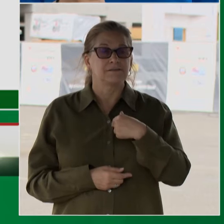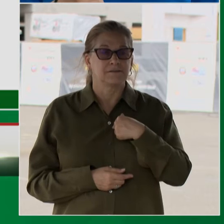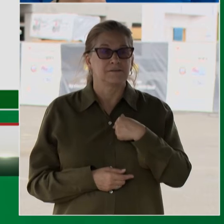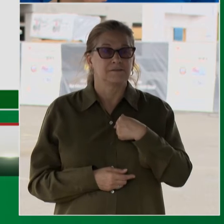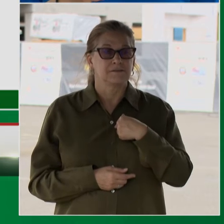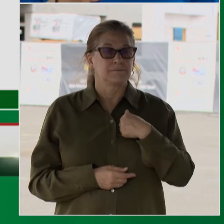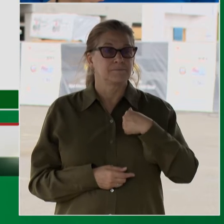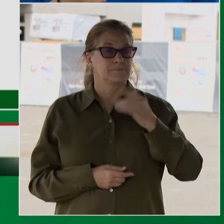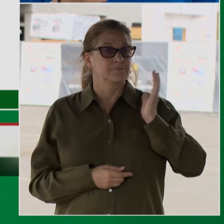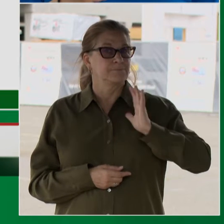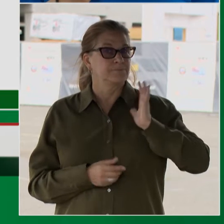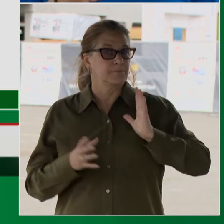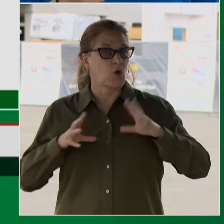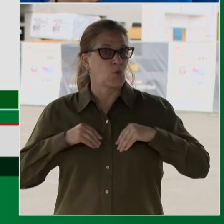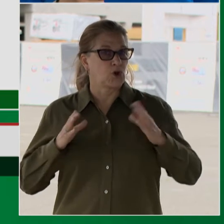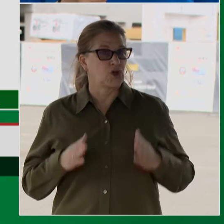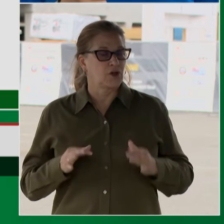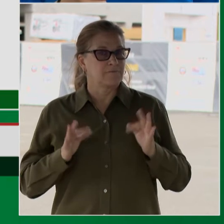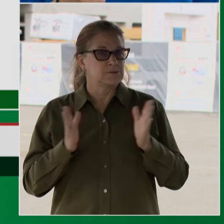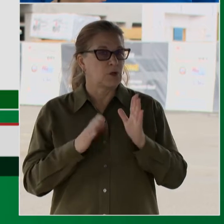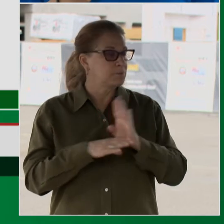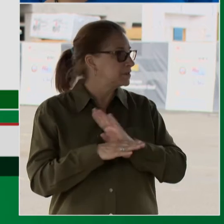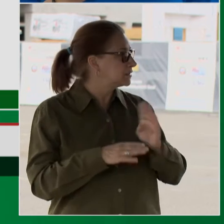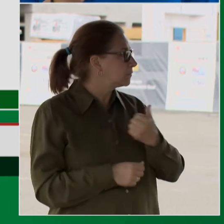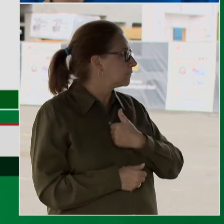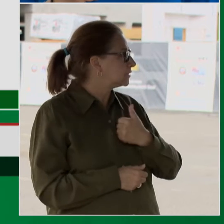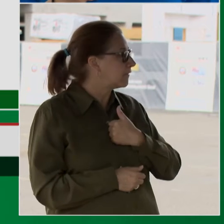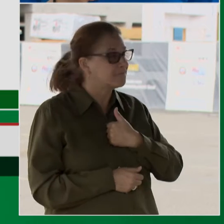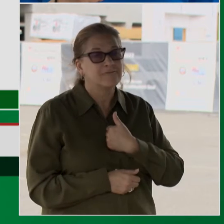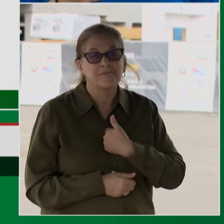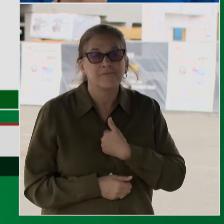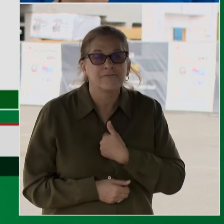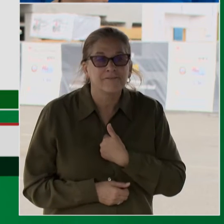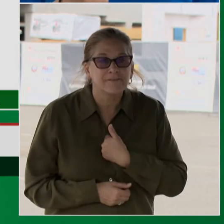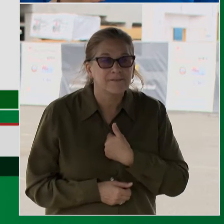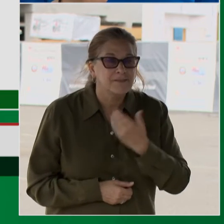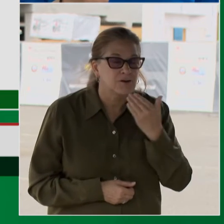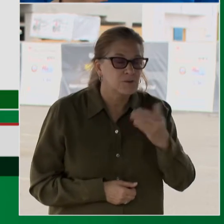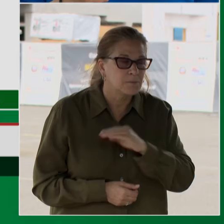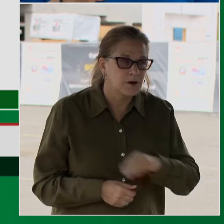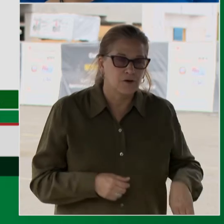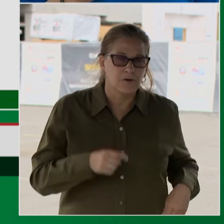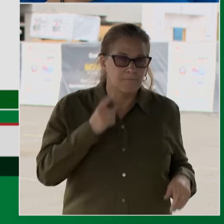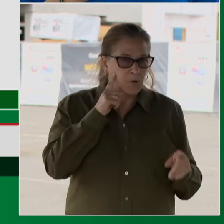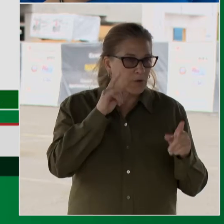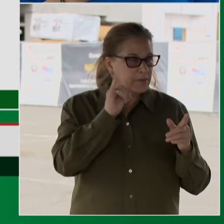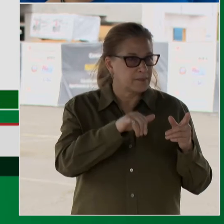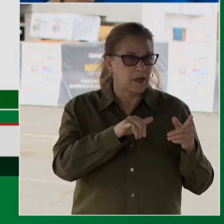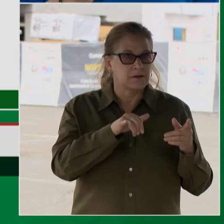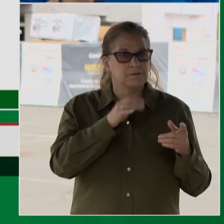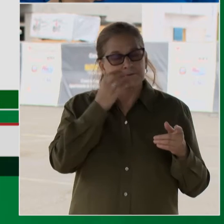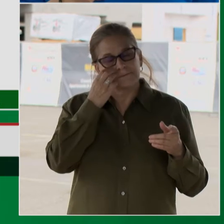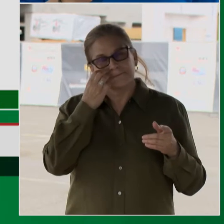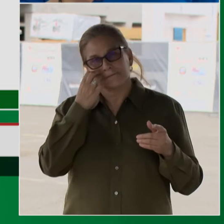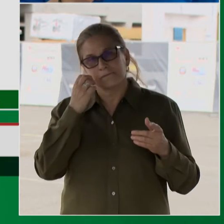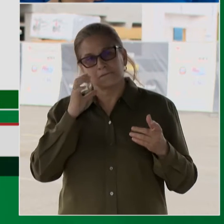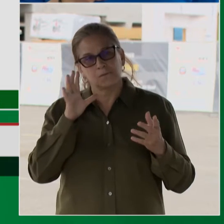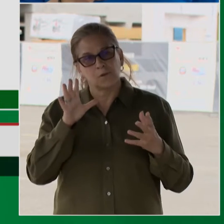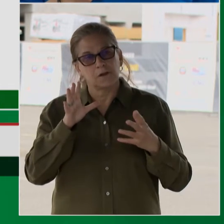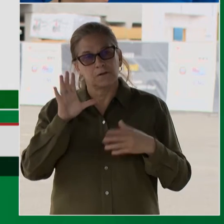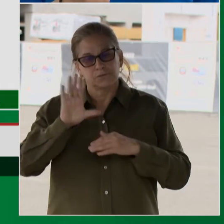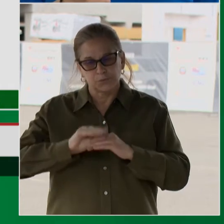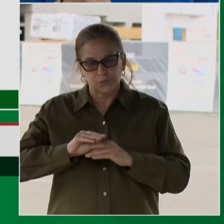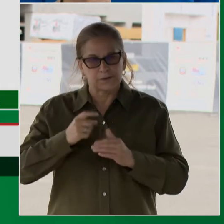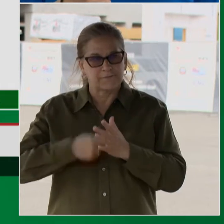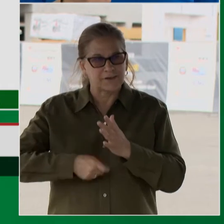of a fee, I'm excited. So thank you, Deputy Mayor. Thank you, Mayor Bowser, for thinking about relief of fees. We know that when we are trying